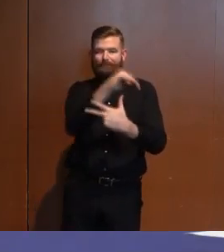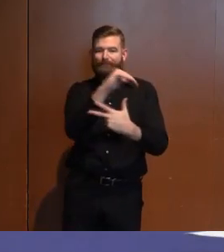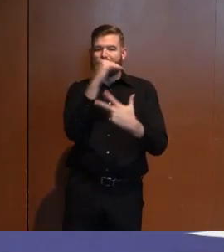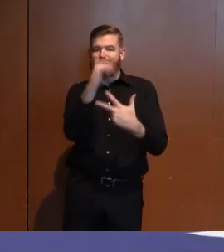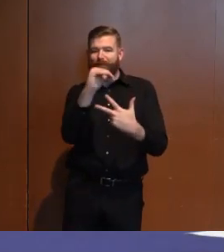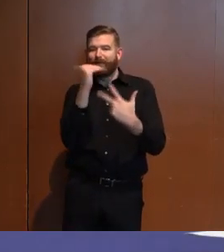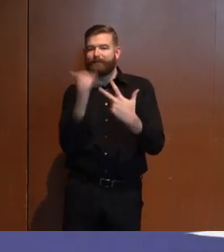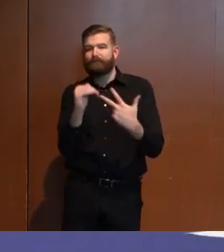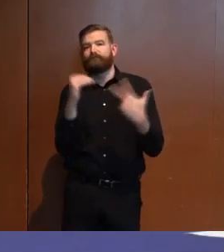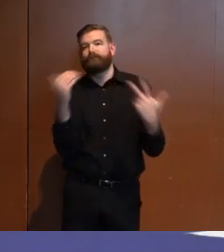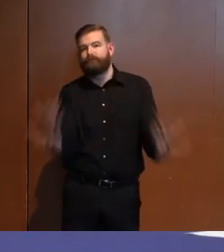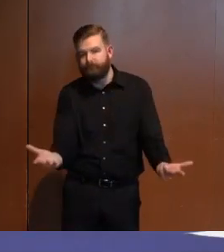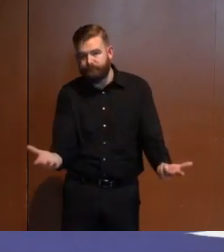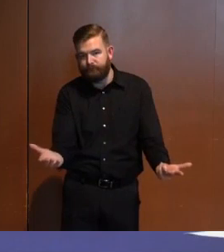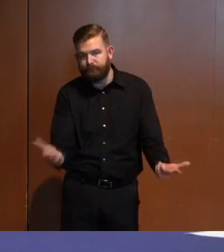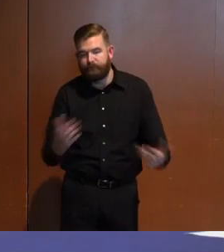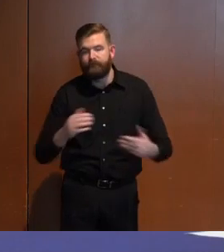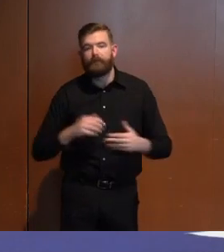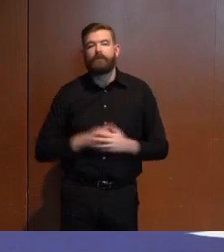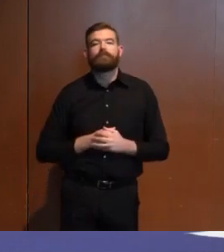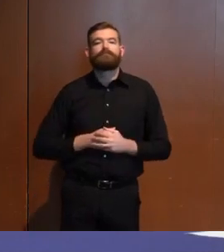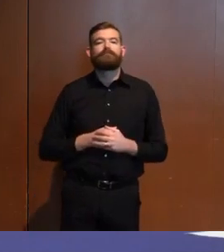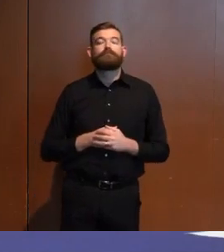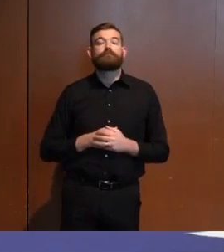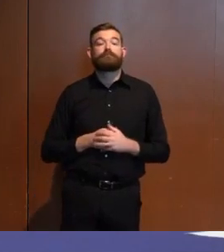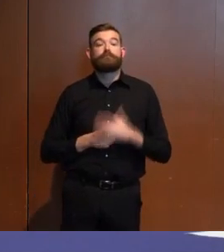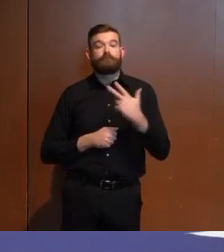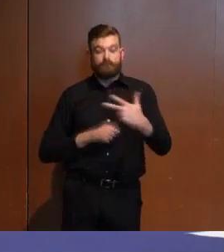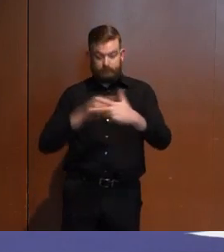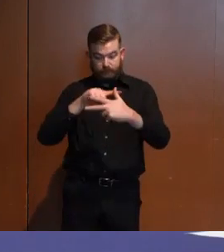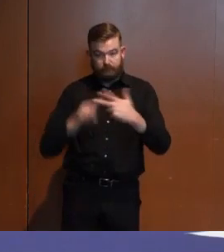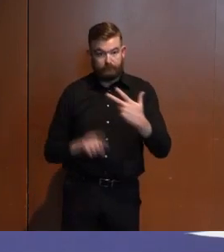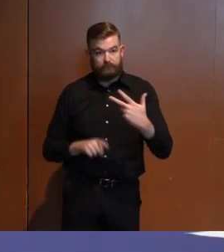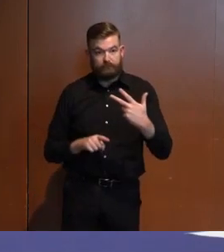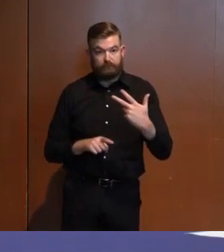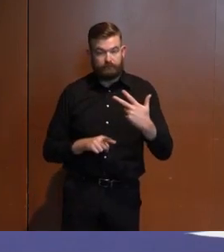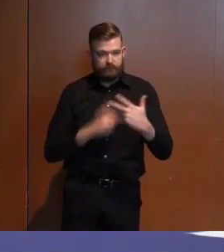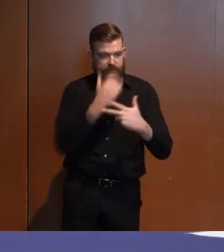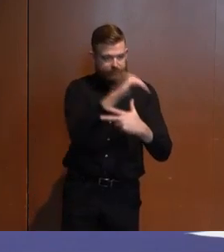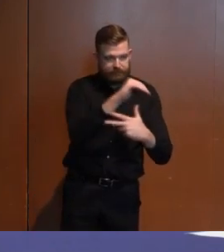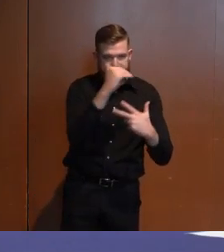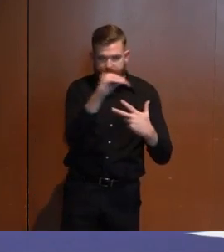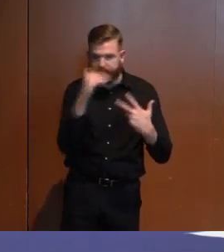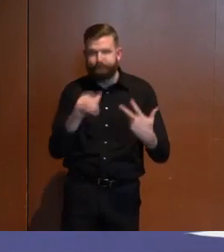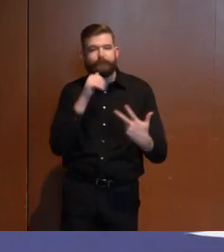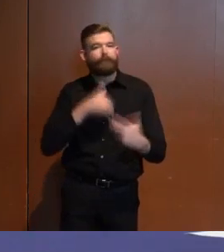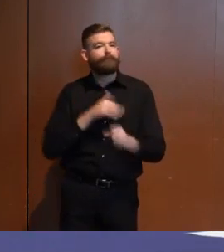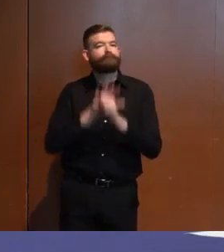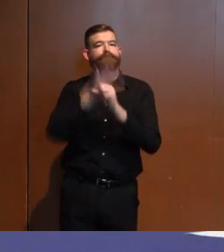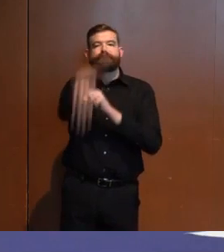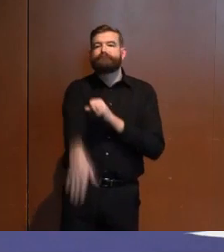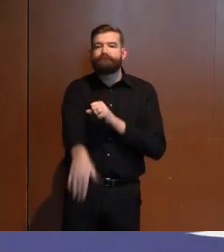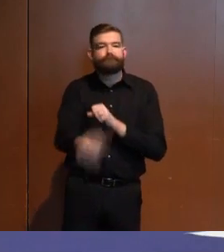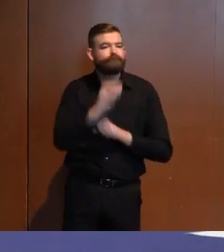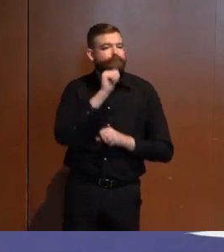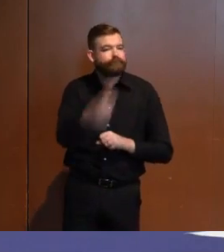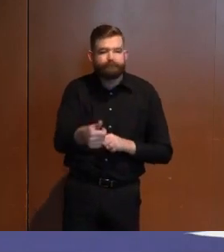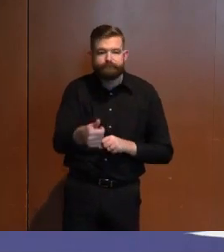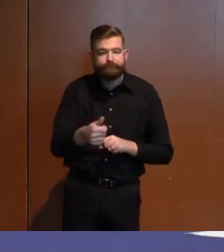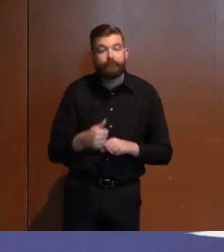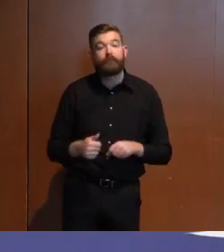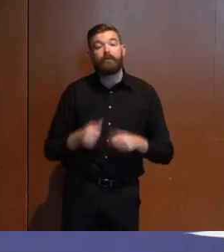actually all three of those. We're constrained at all three. In the first two, we could really